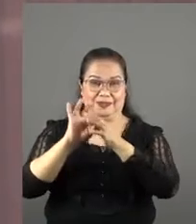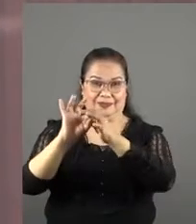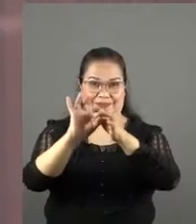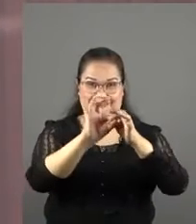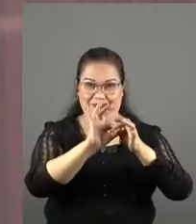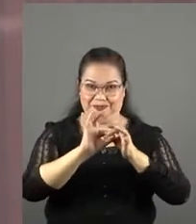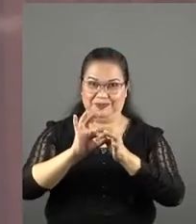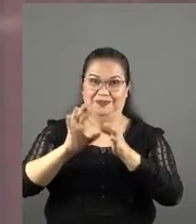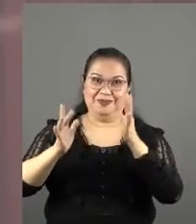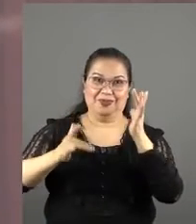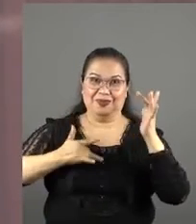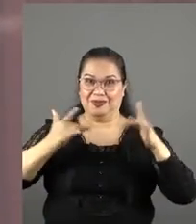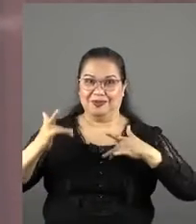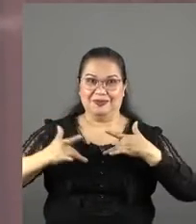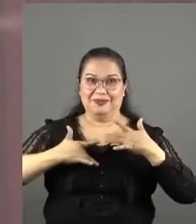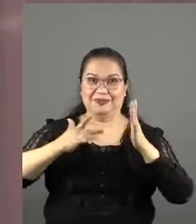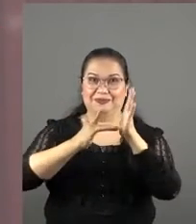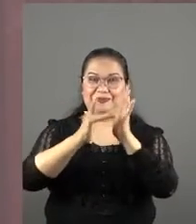Christianity.